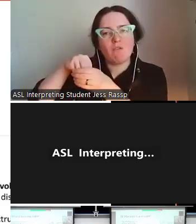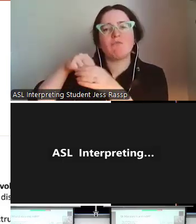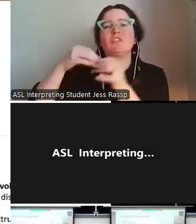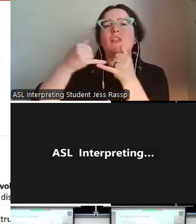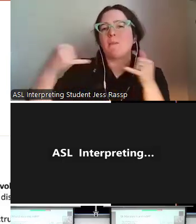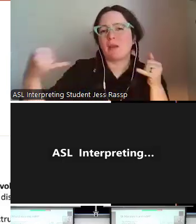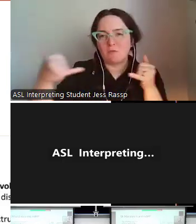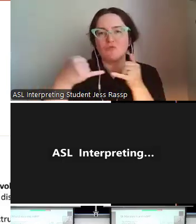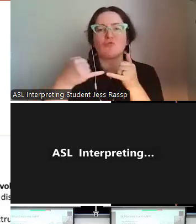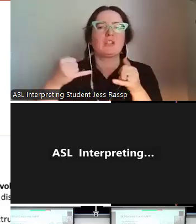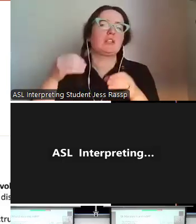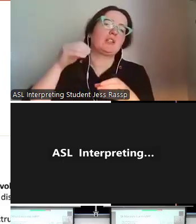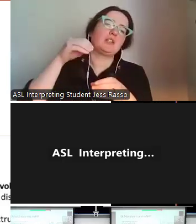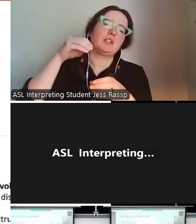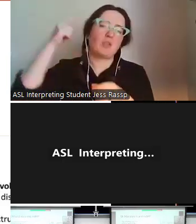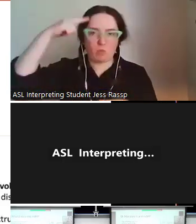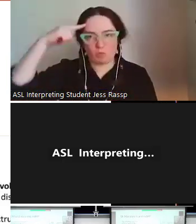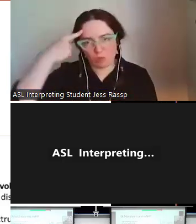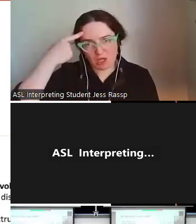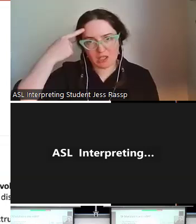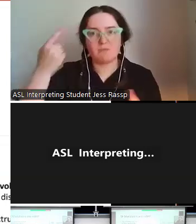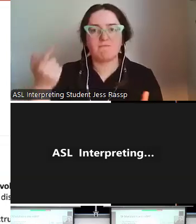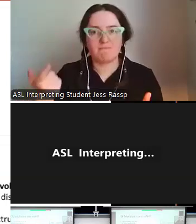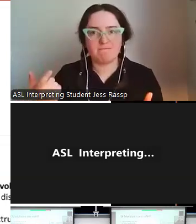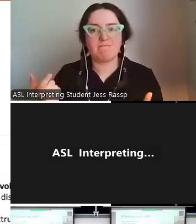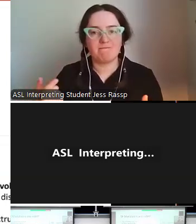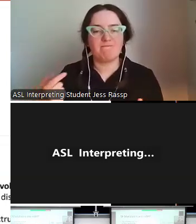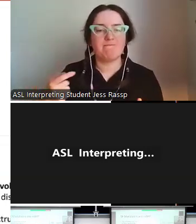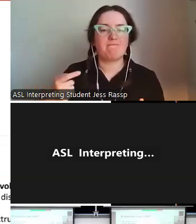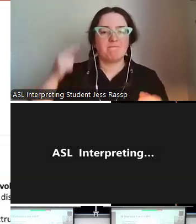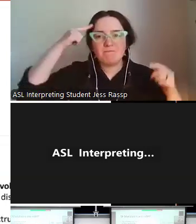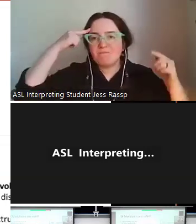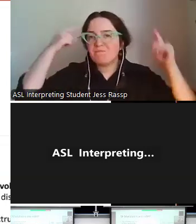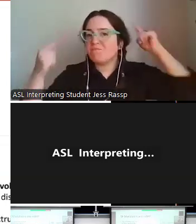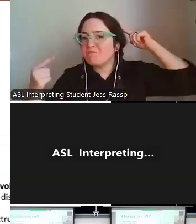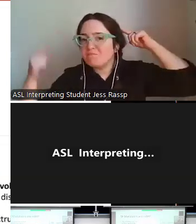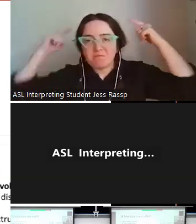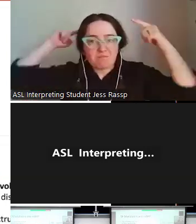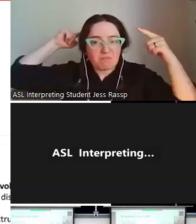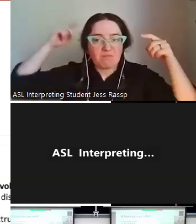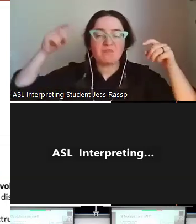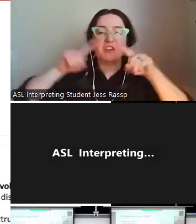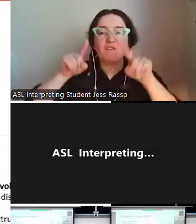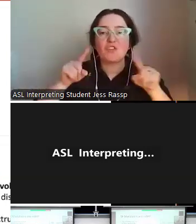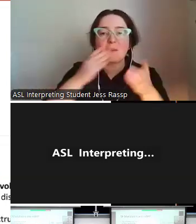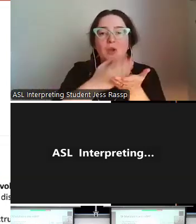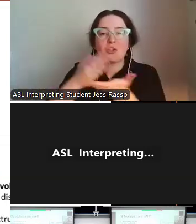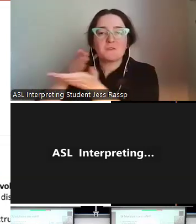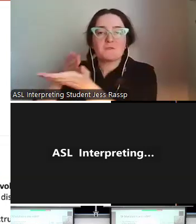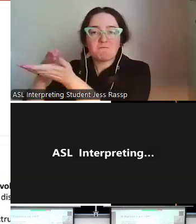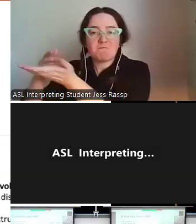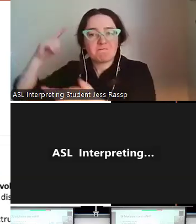these potassium channels that are in different parts of the brain that would